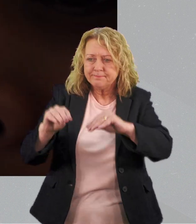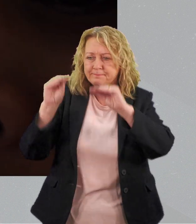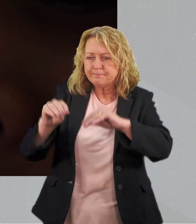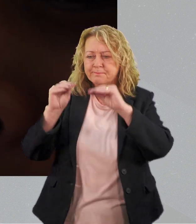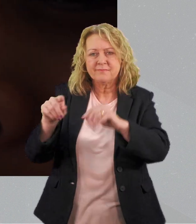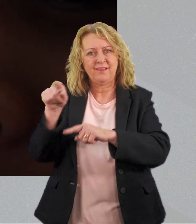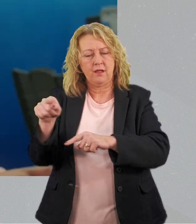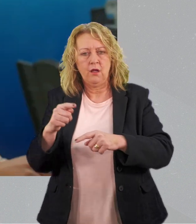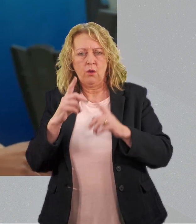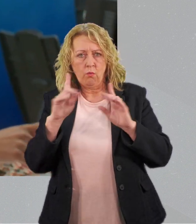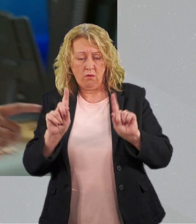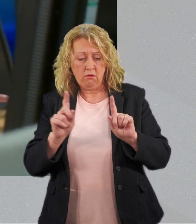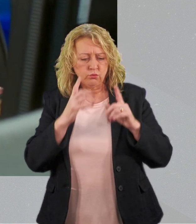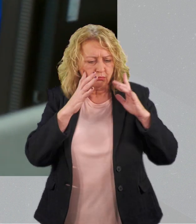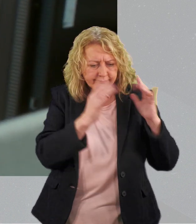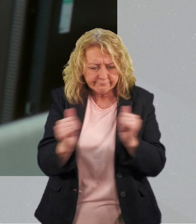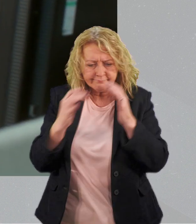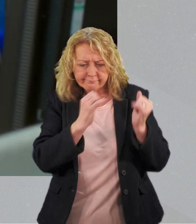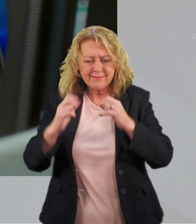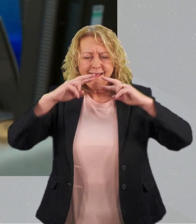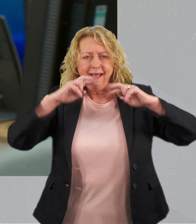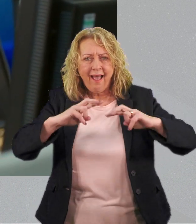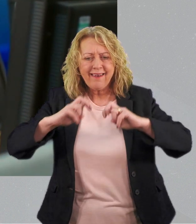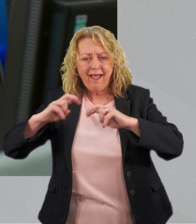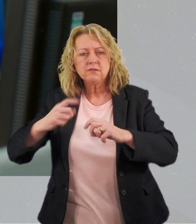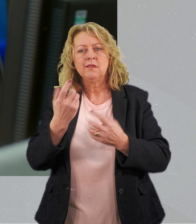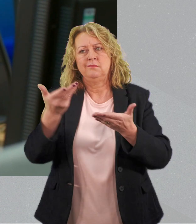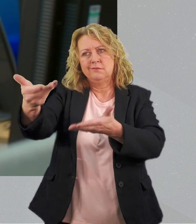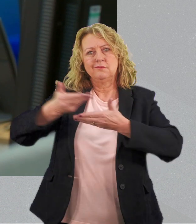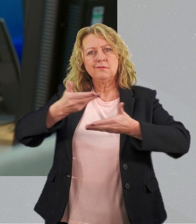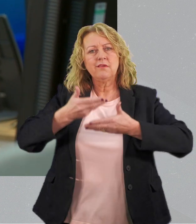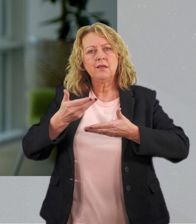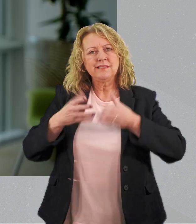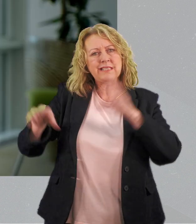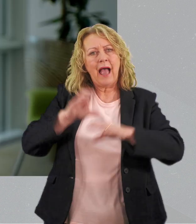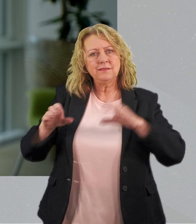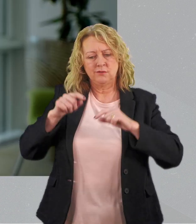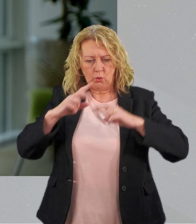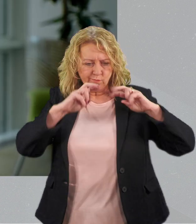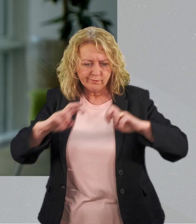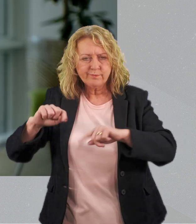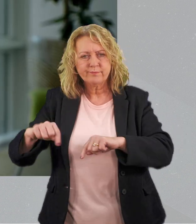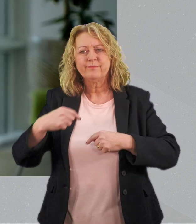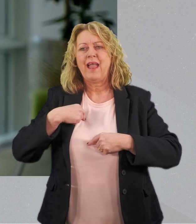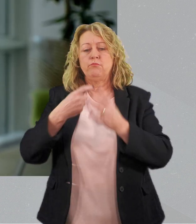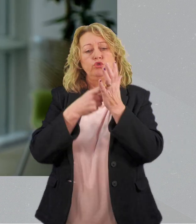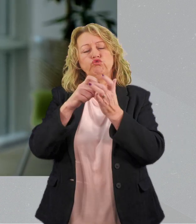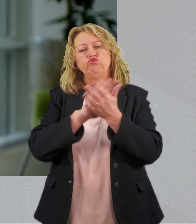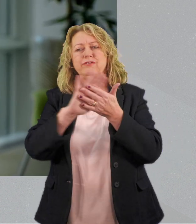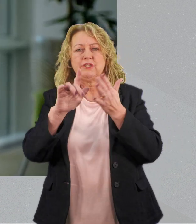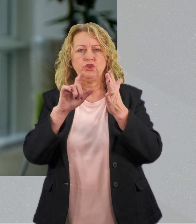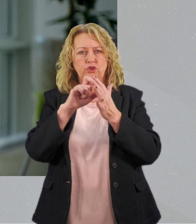to scrutinise and analyse the science that gets submitted to the journal. My name's Richard Horton and